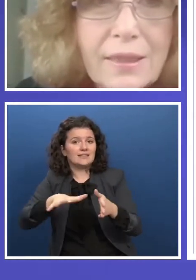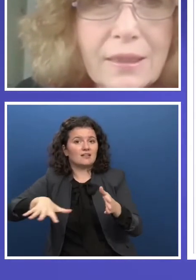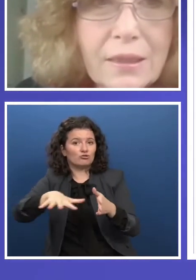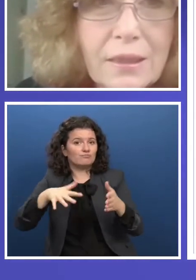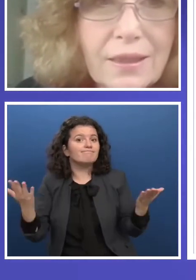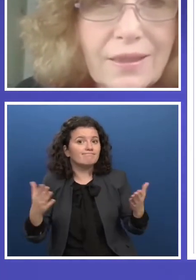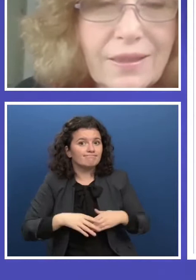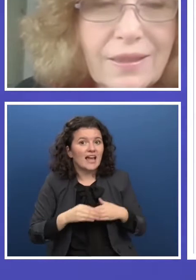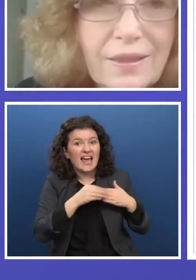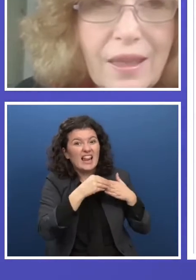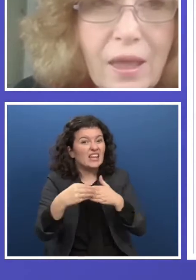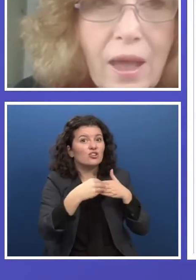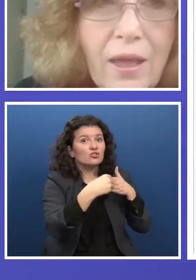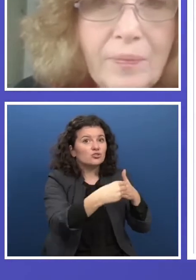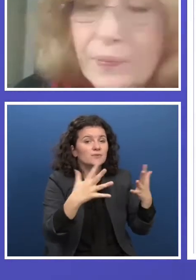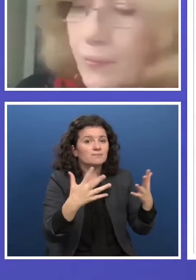Next slide.